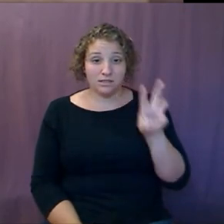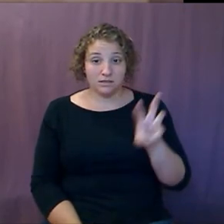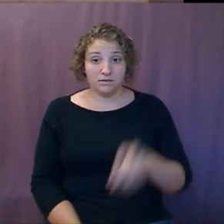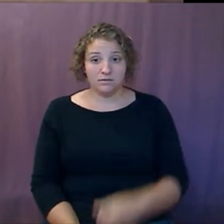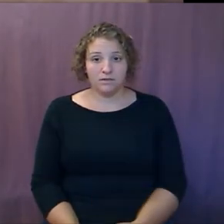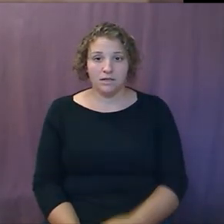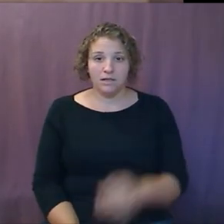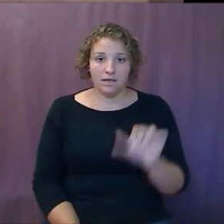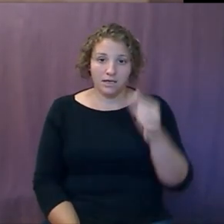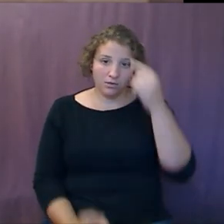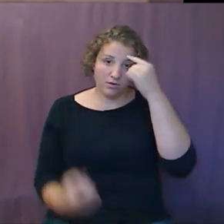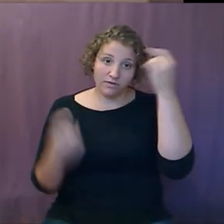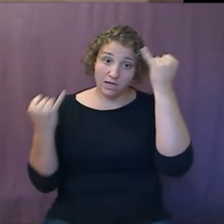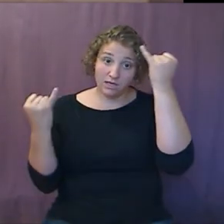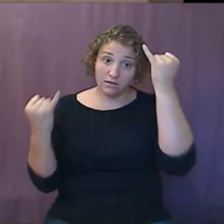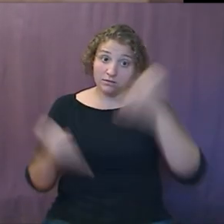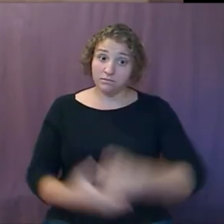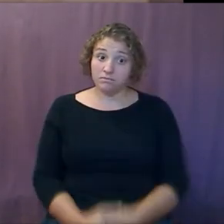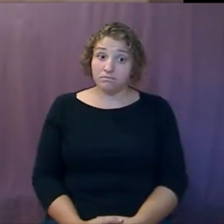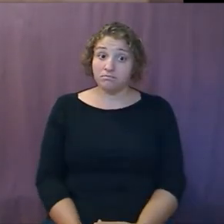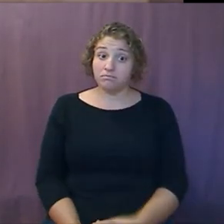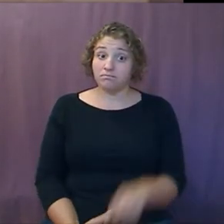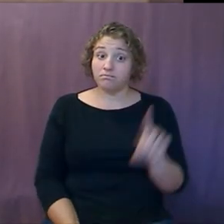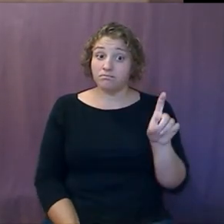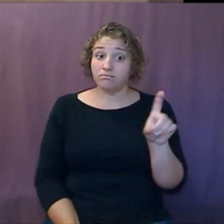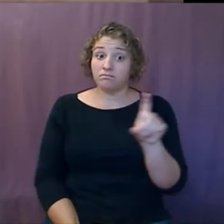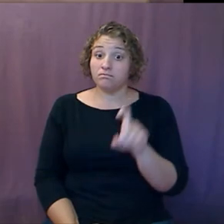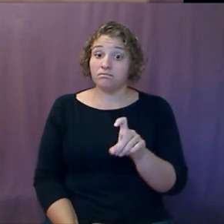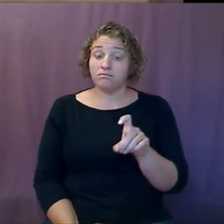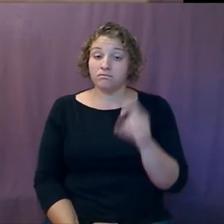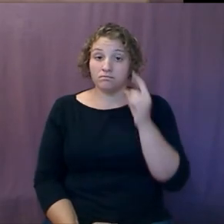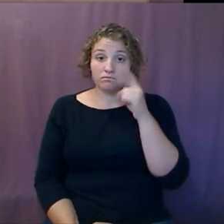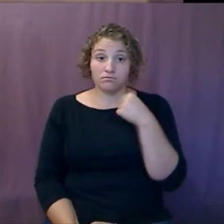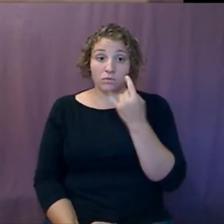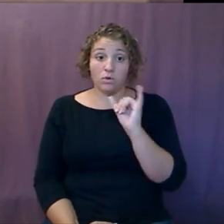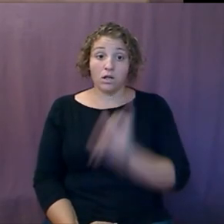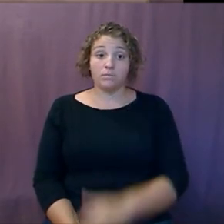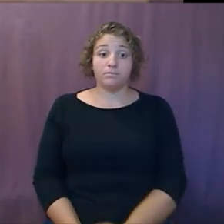anybody got any ideas what it may look like